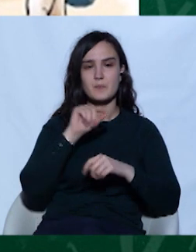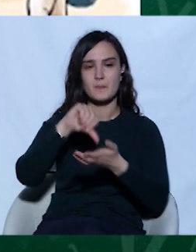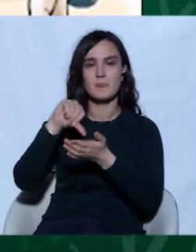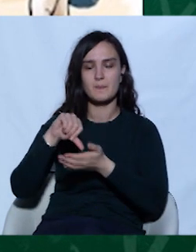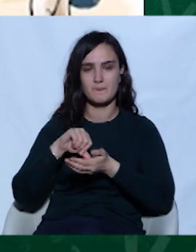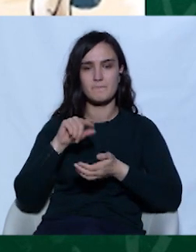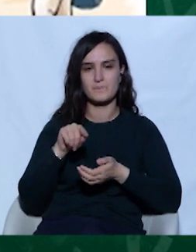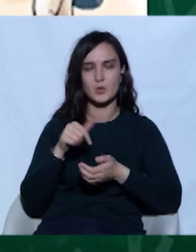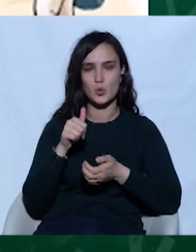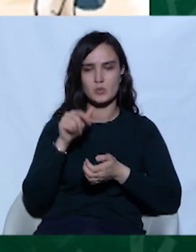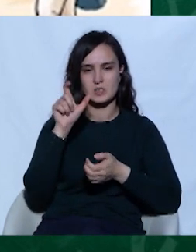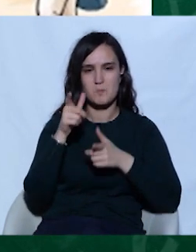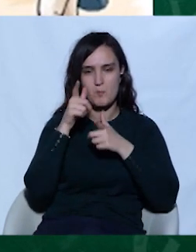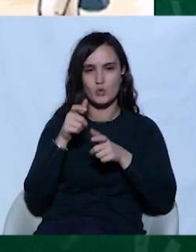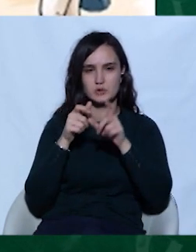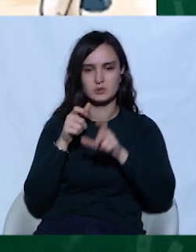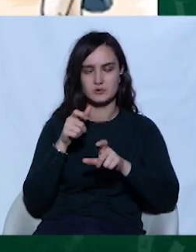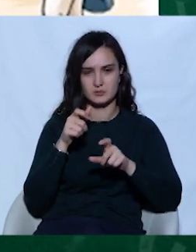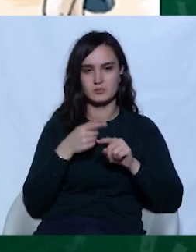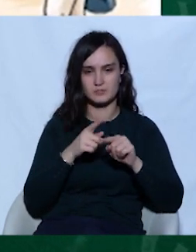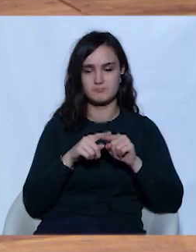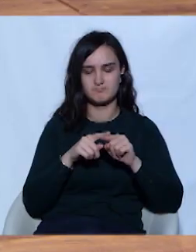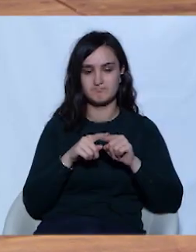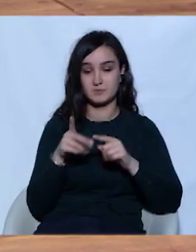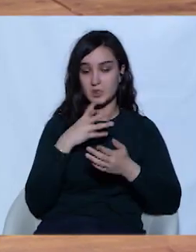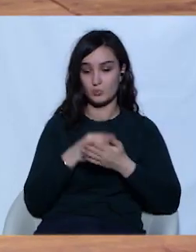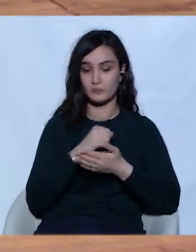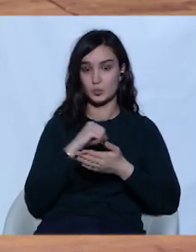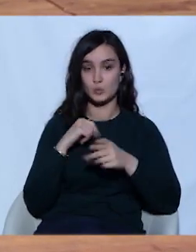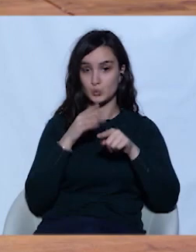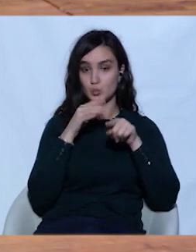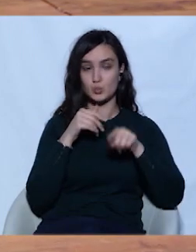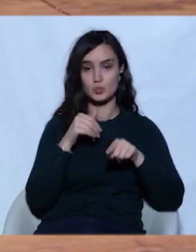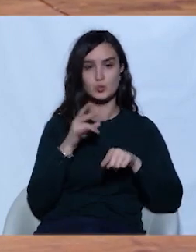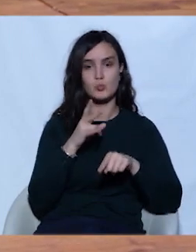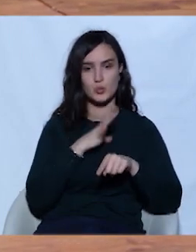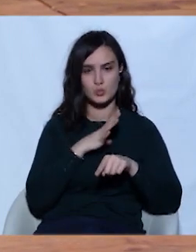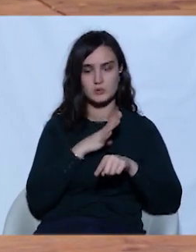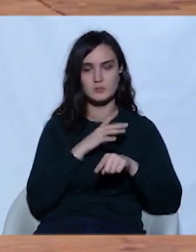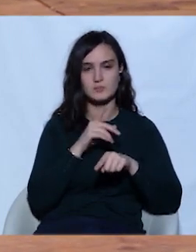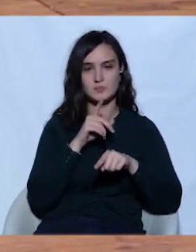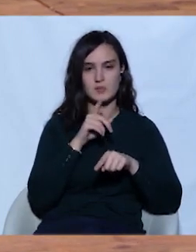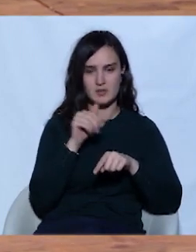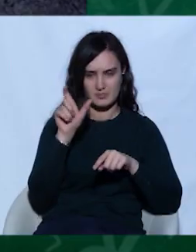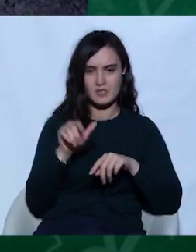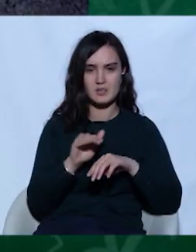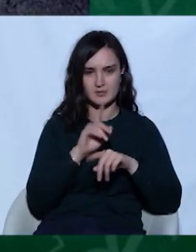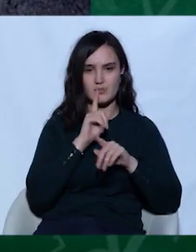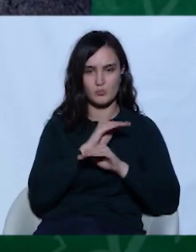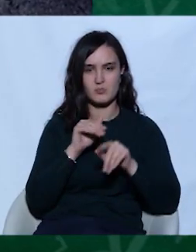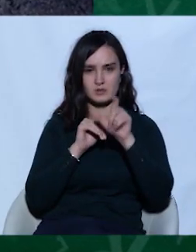the setting, or the when and where of our story. Okay, well, the story is set in the 19th